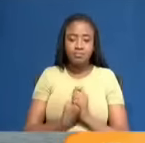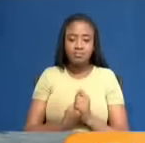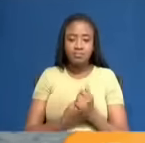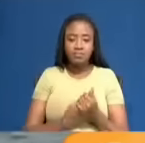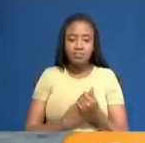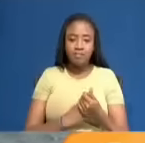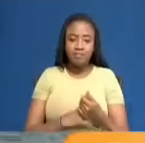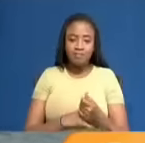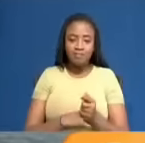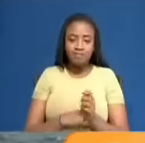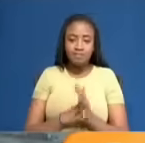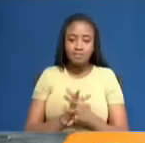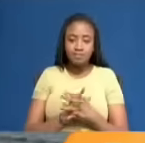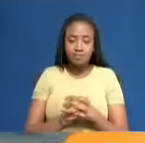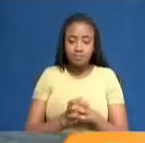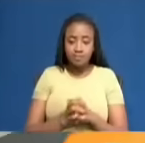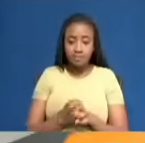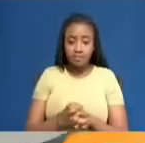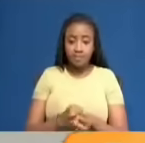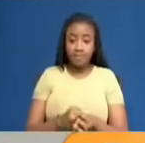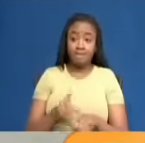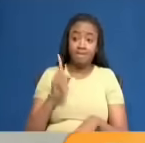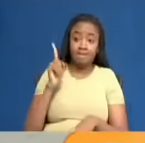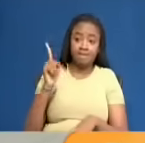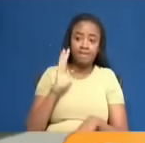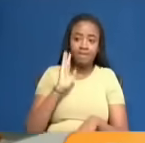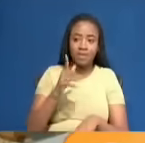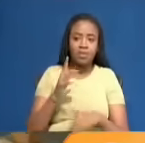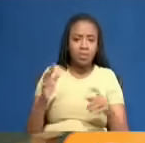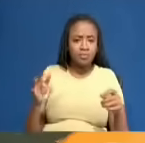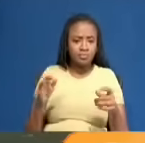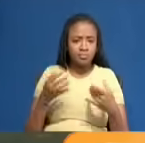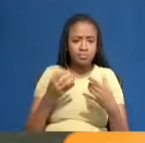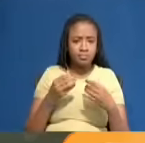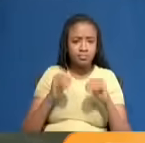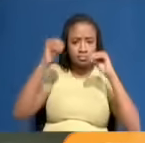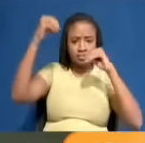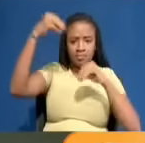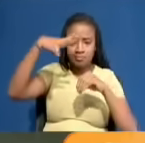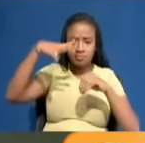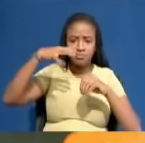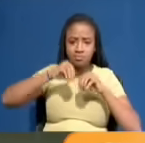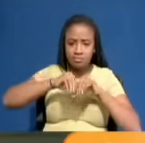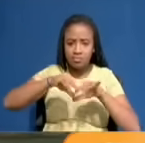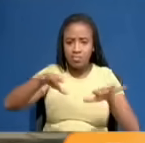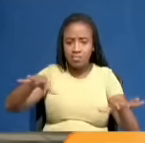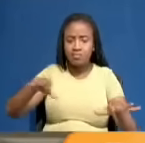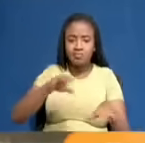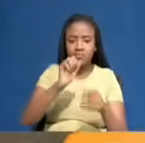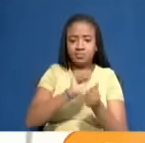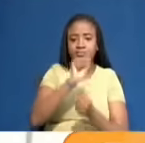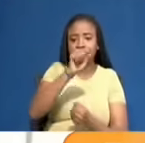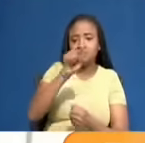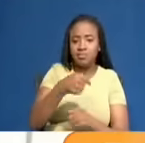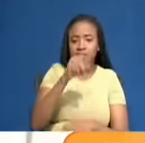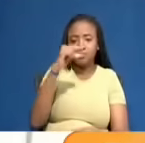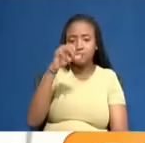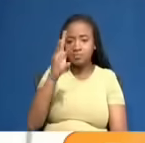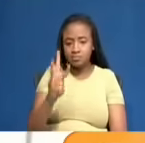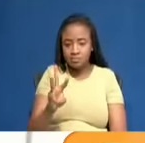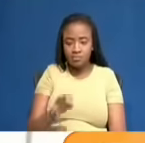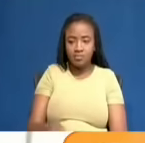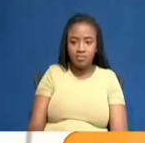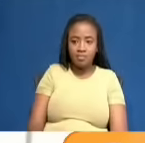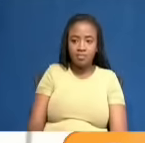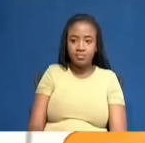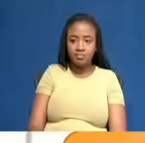fully operationalized, the dam will produce over 15,000 gigawatts of electricity annually. With Ethiopian taxpayers having fully